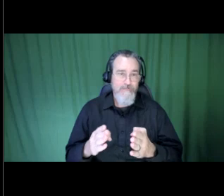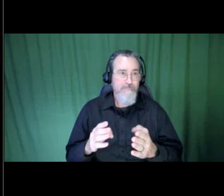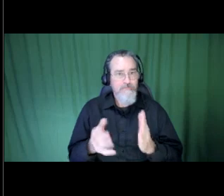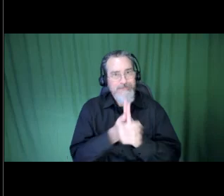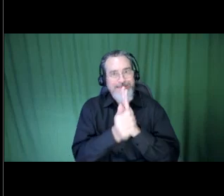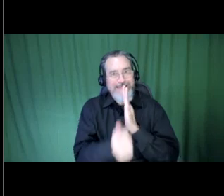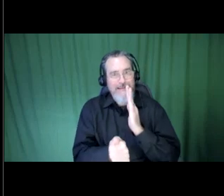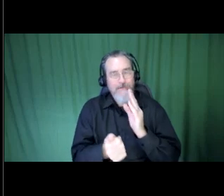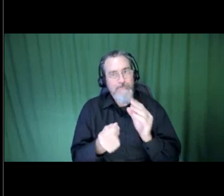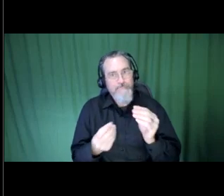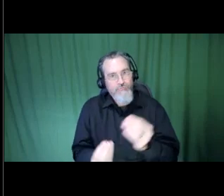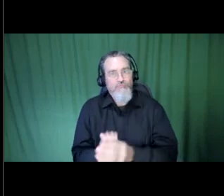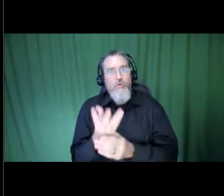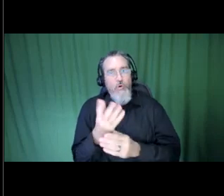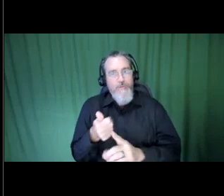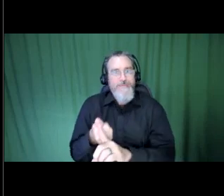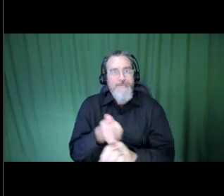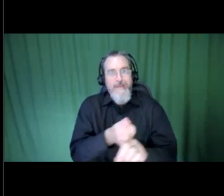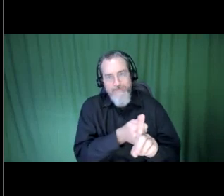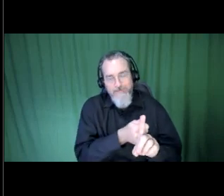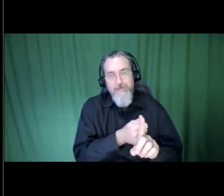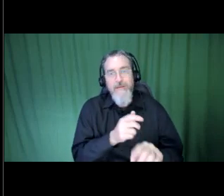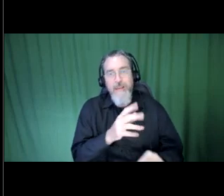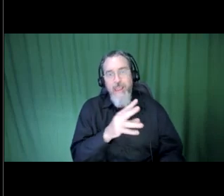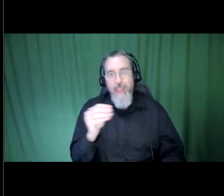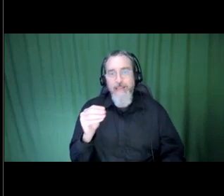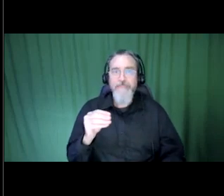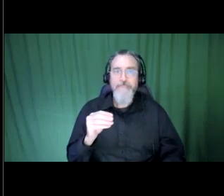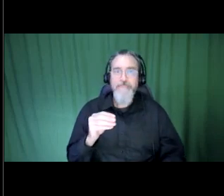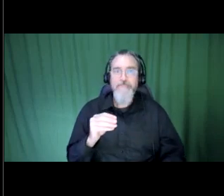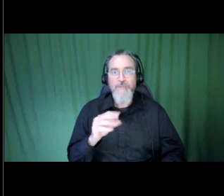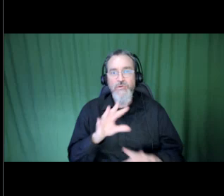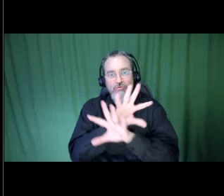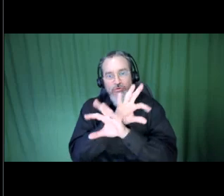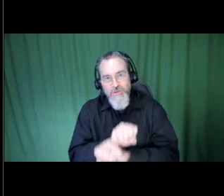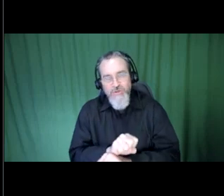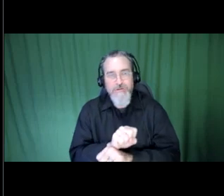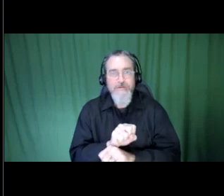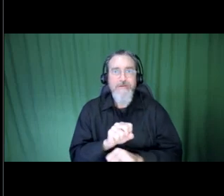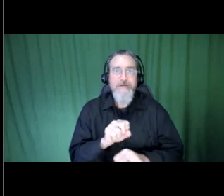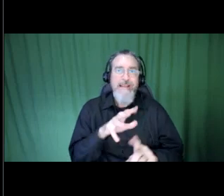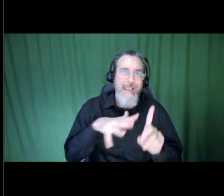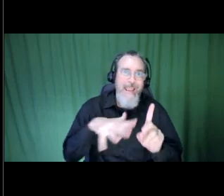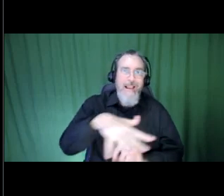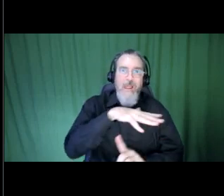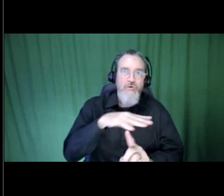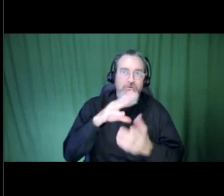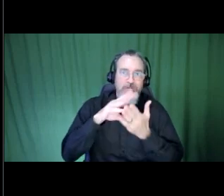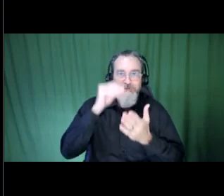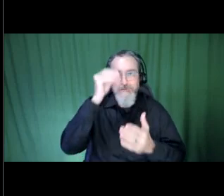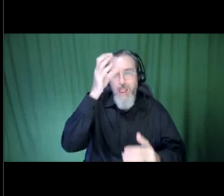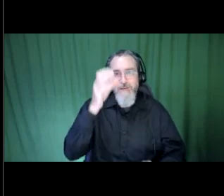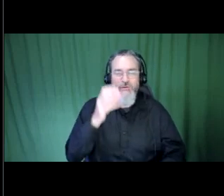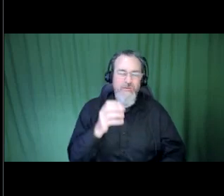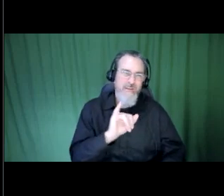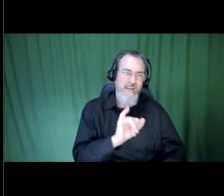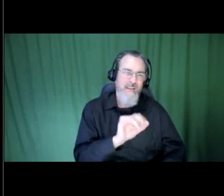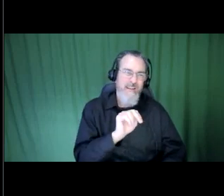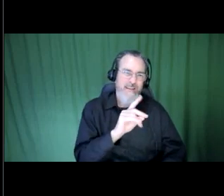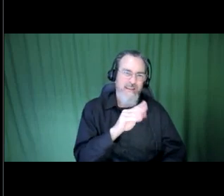climate adaptation and traditional ecological knowledges, or otherwise known as Indigenous knowledge,